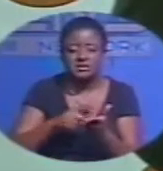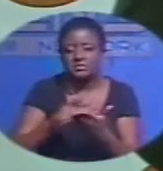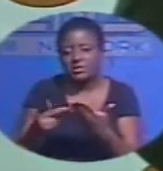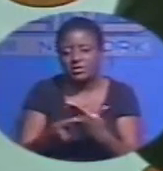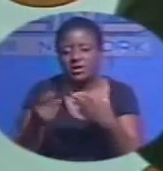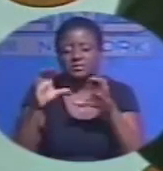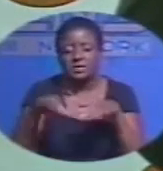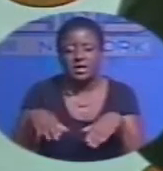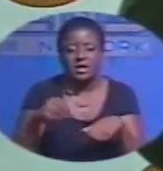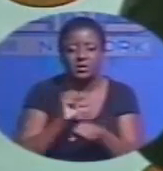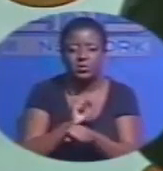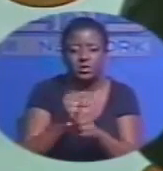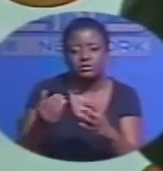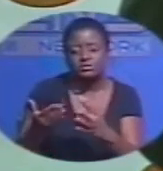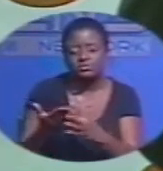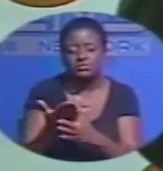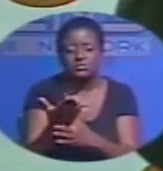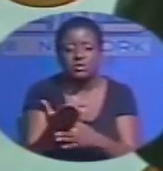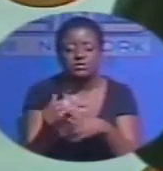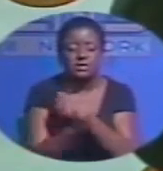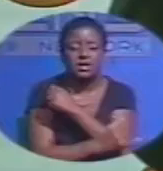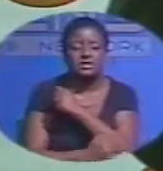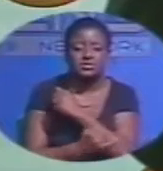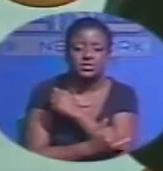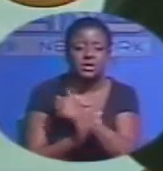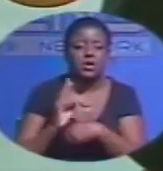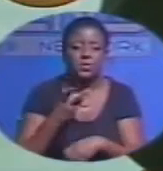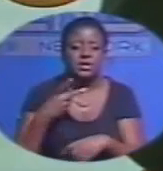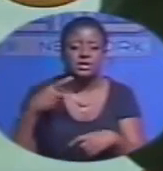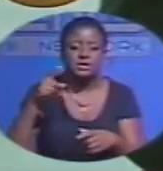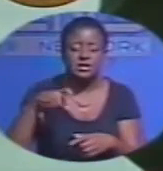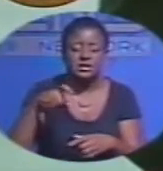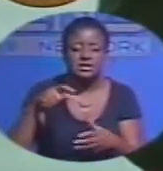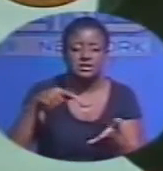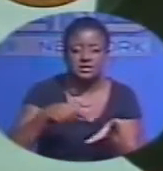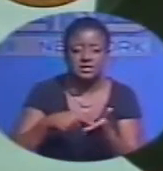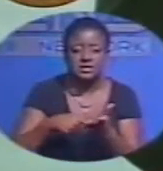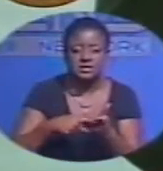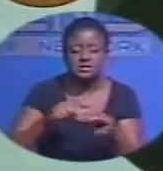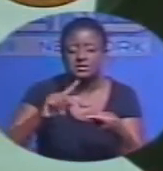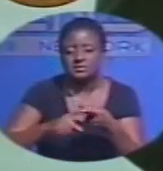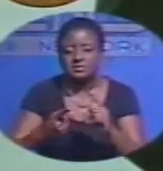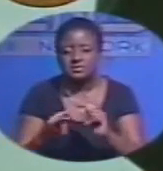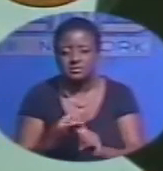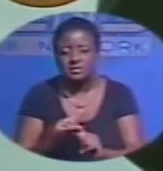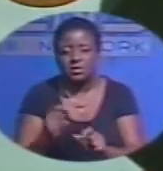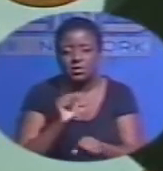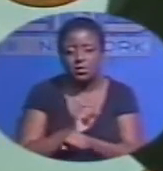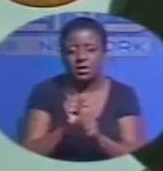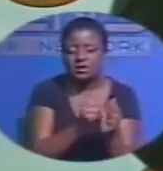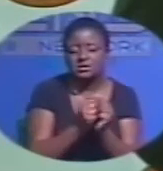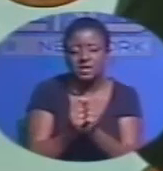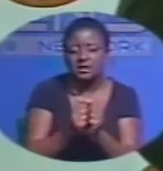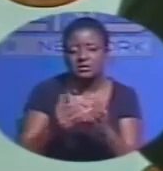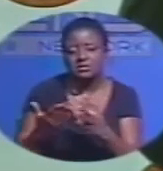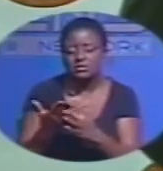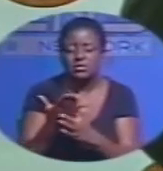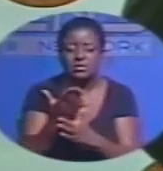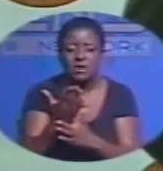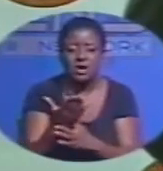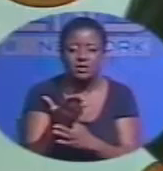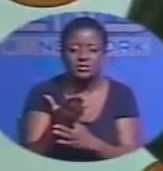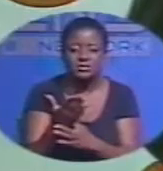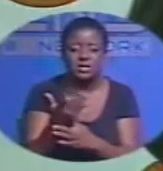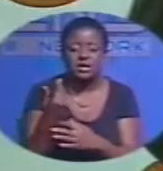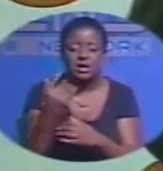of collaboration. We need this kind of interaction and working together throughout the length and breadth